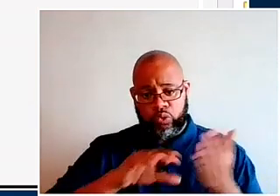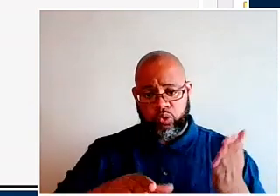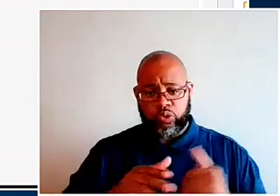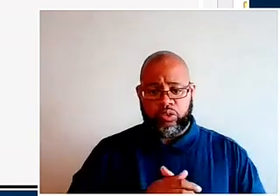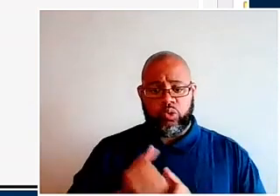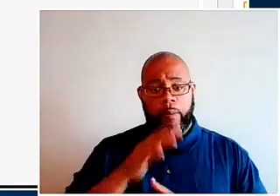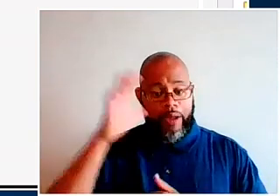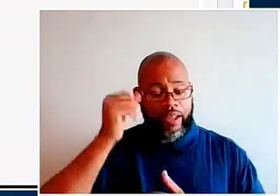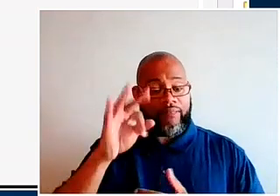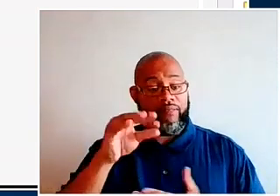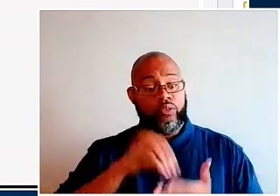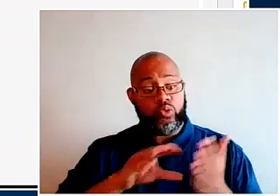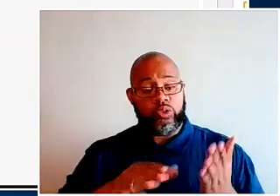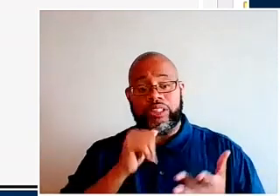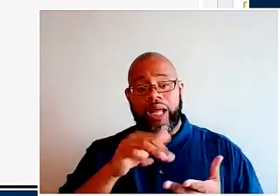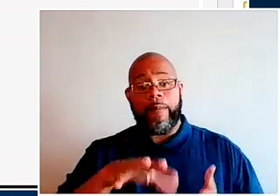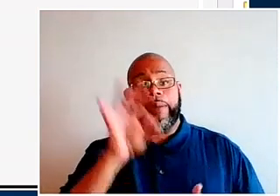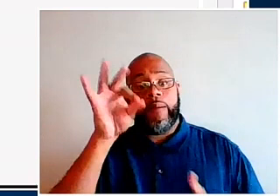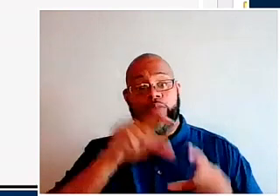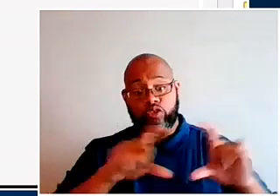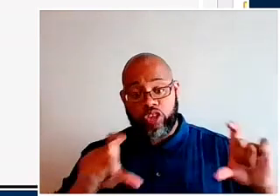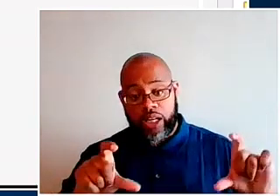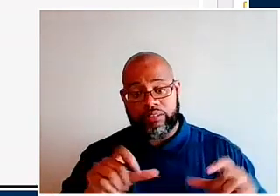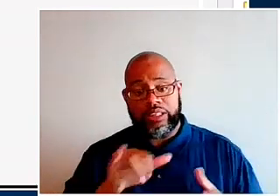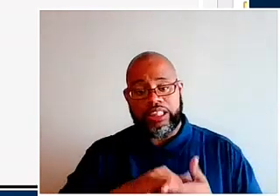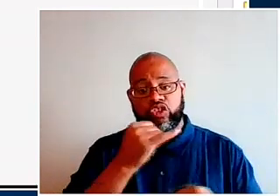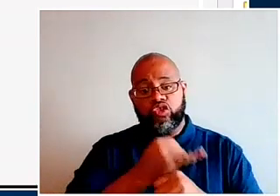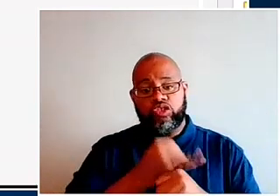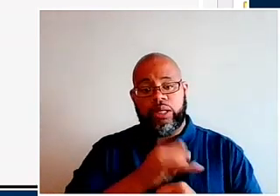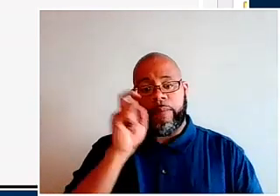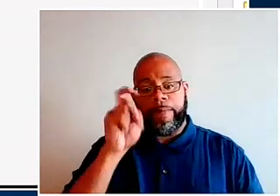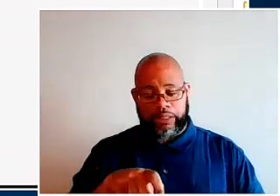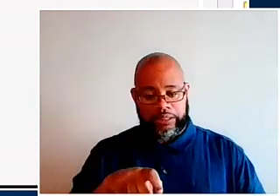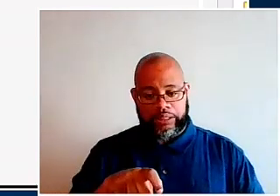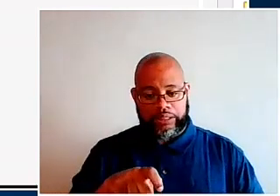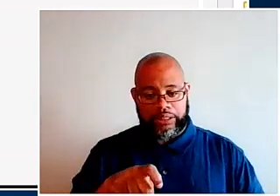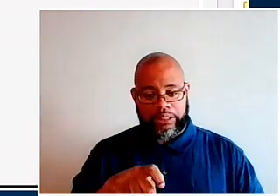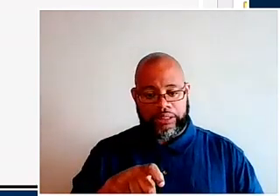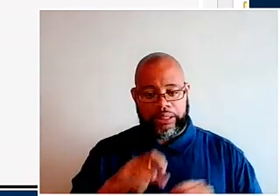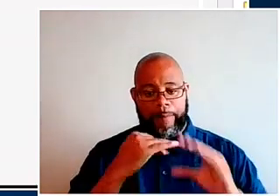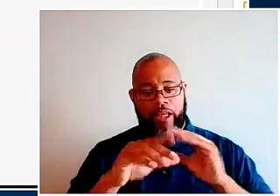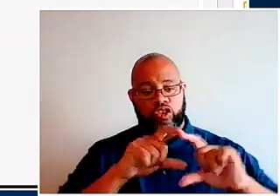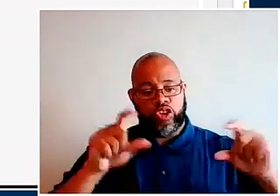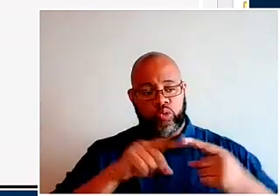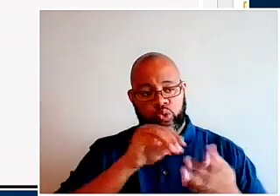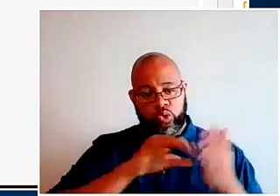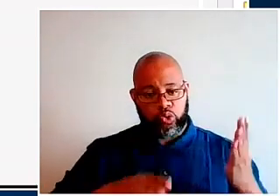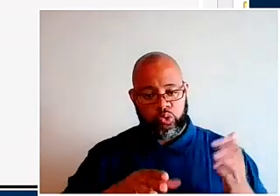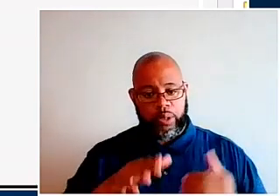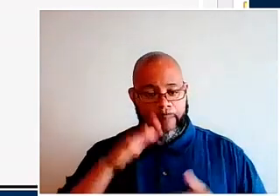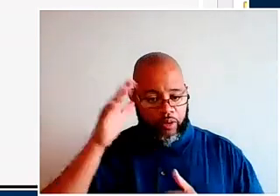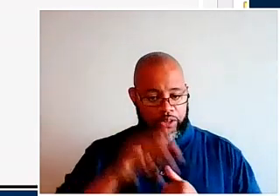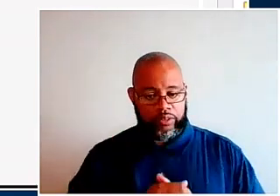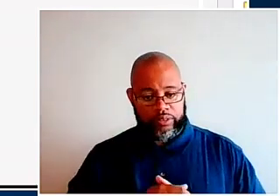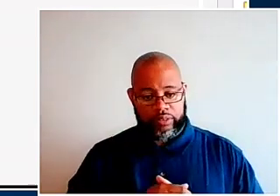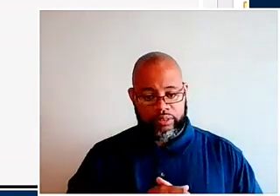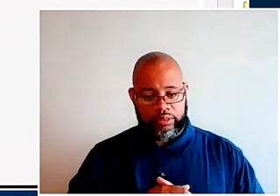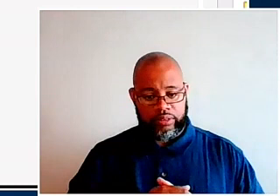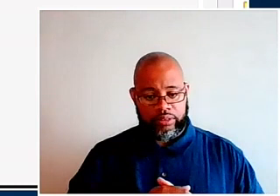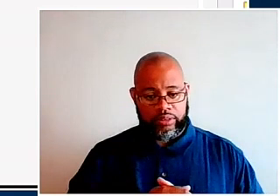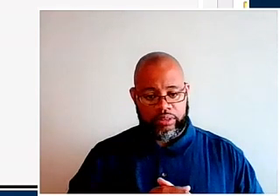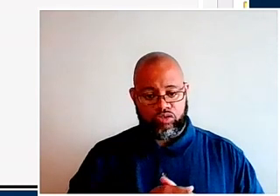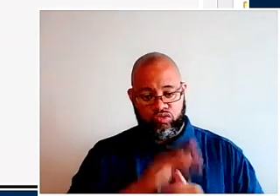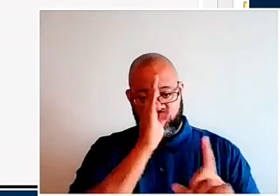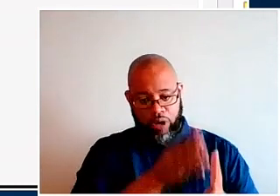If the student or parent does not pick up the check, the institution must immediately mail the check to the student or parent, pay the student or parent